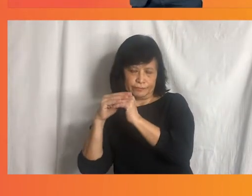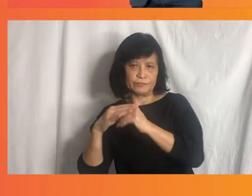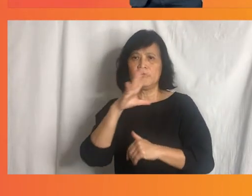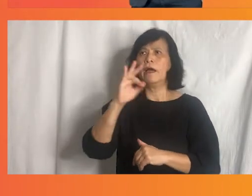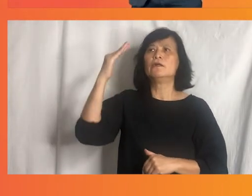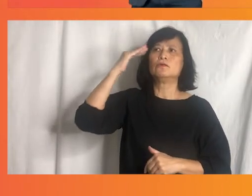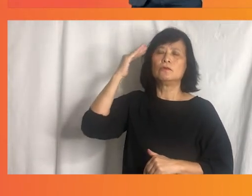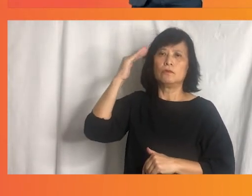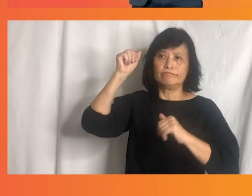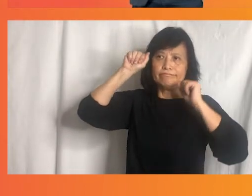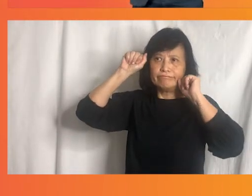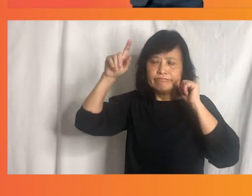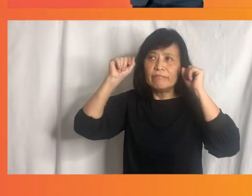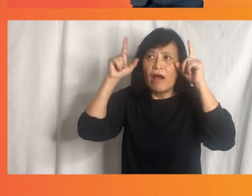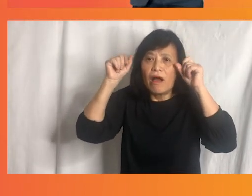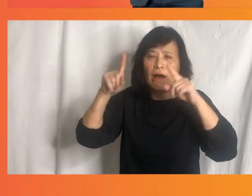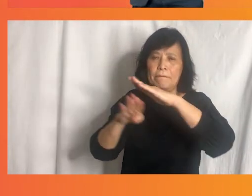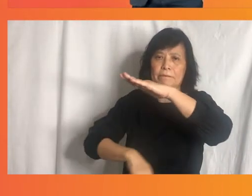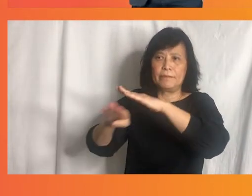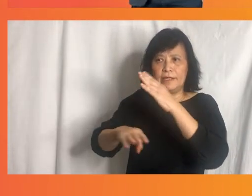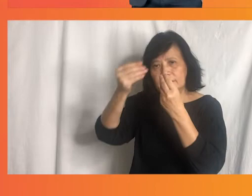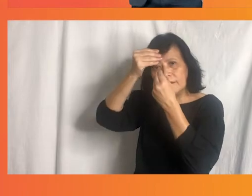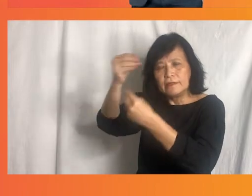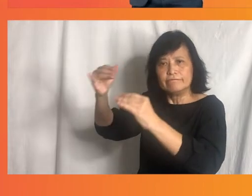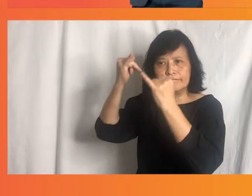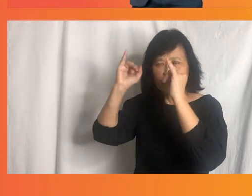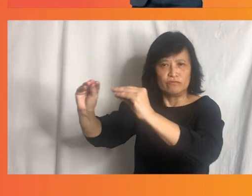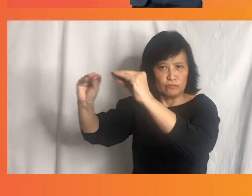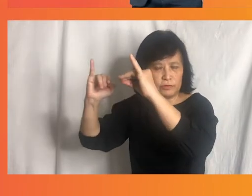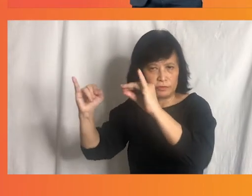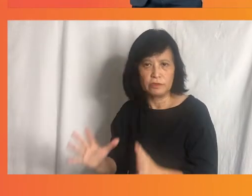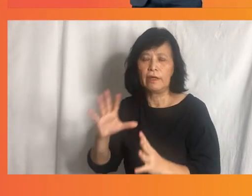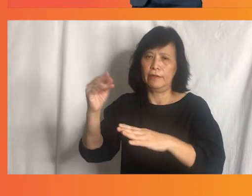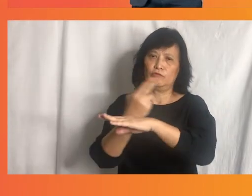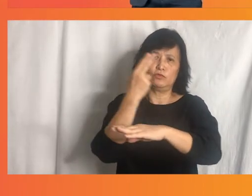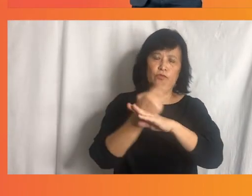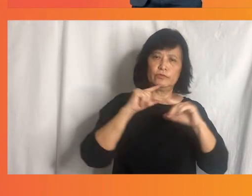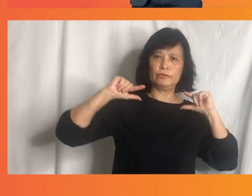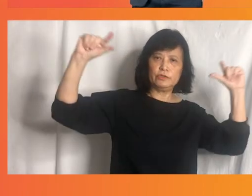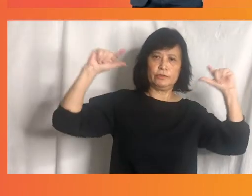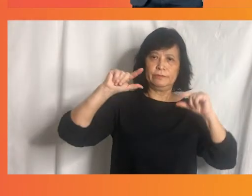basic instructions, adhering to identified and mutually agreed rules in the gym.